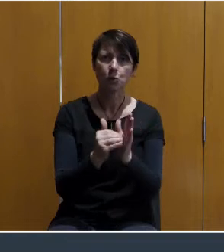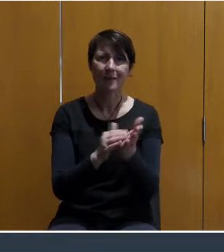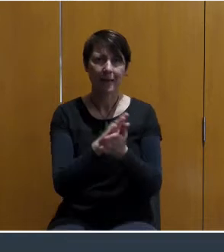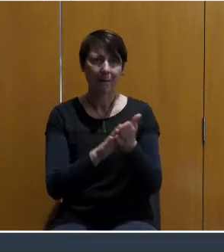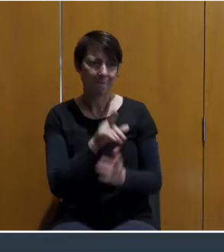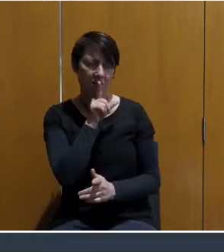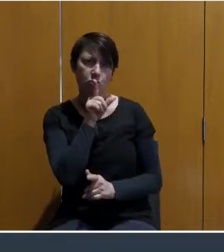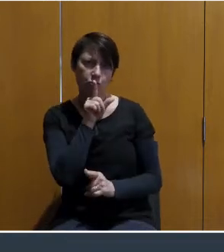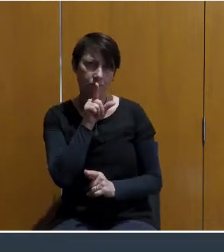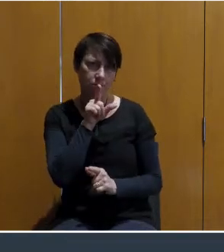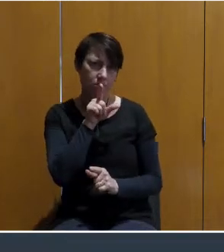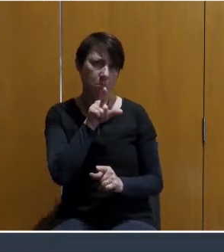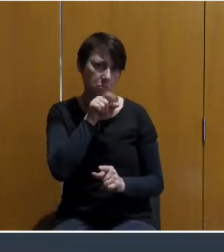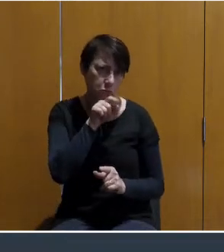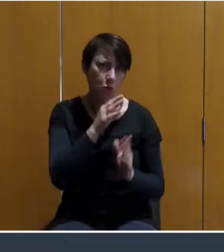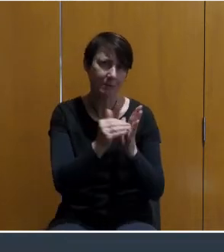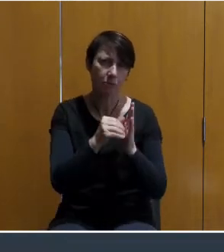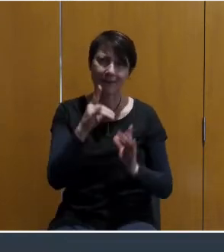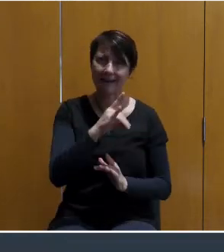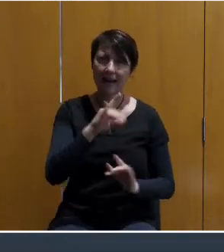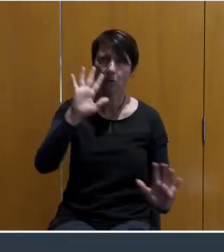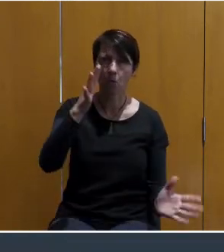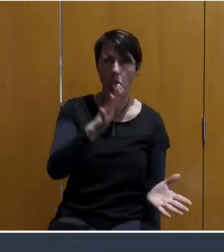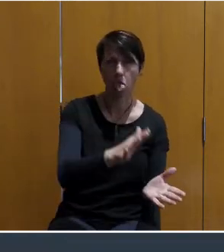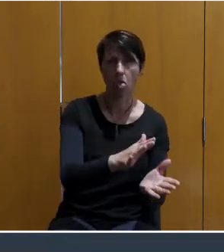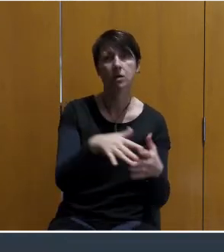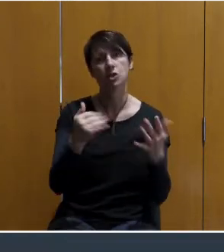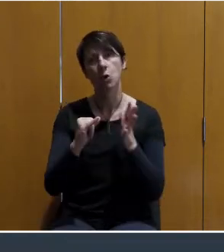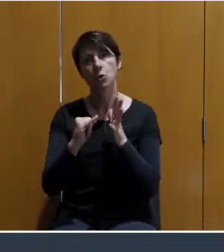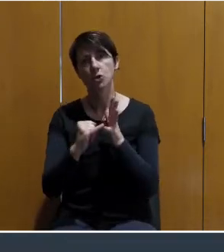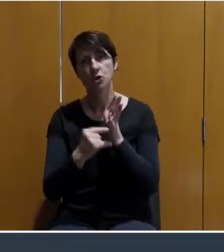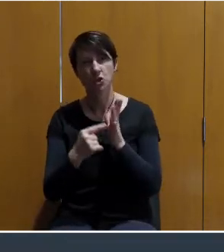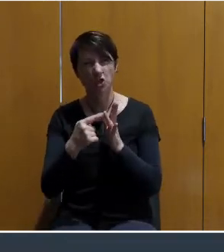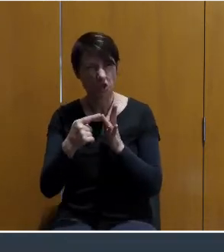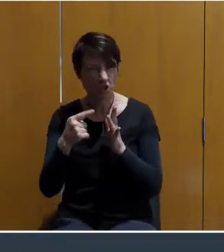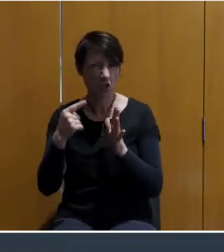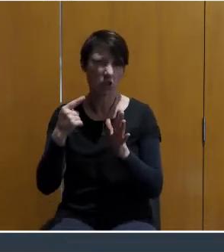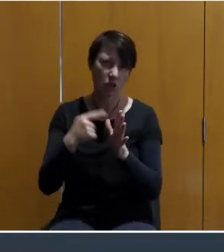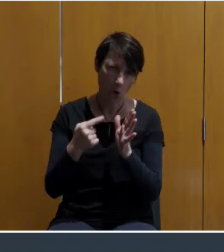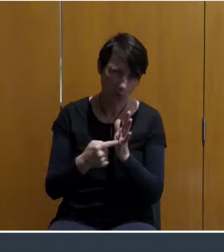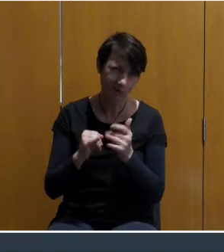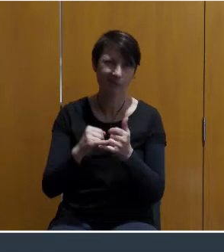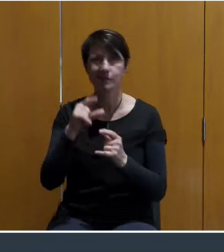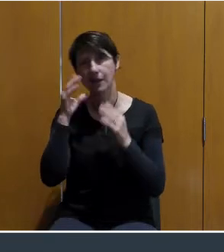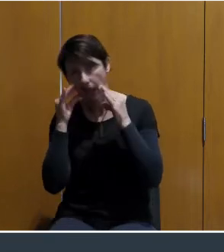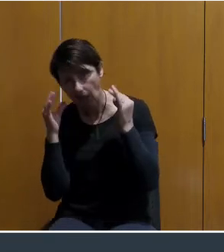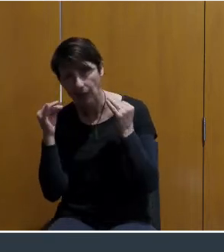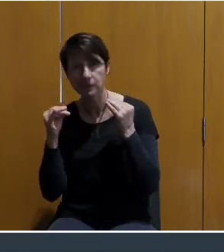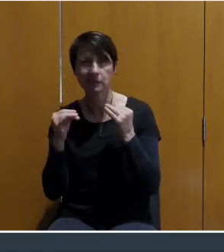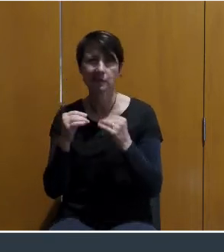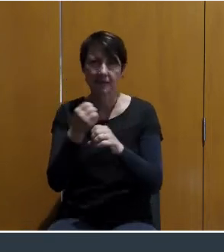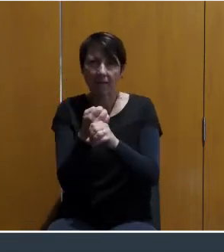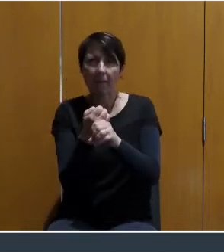of these introduced threats, including stoats, rats, hedgehogs, and cats, and we do not need dogs to contributing further